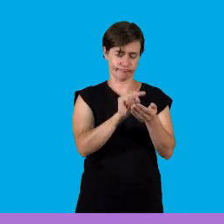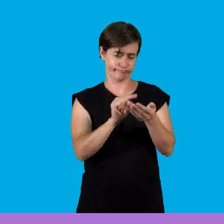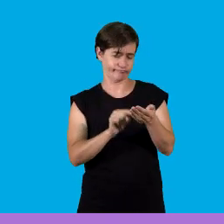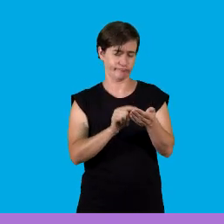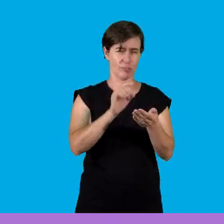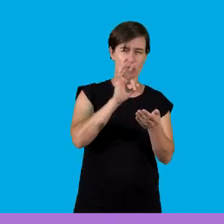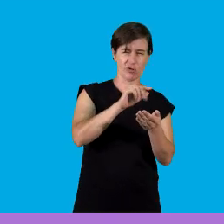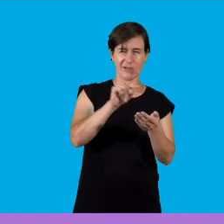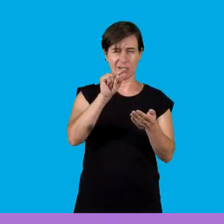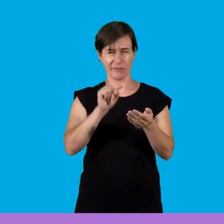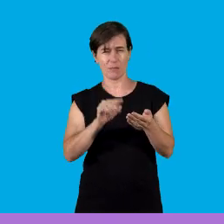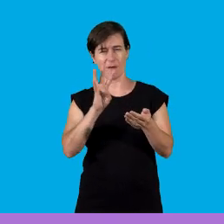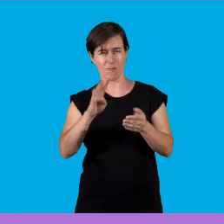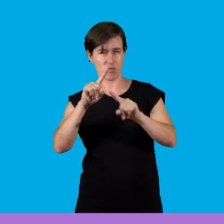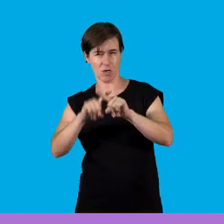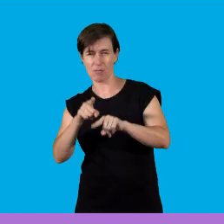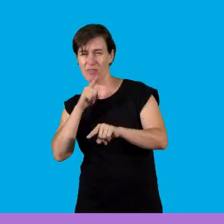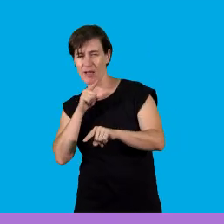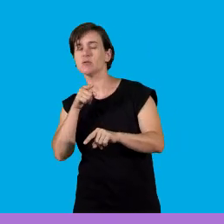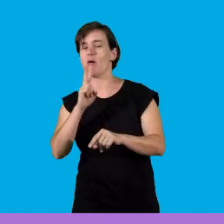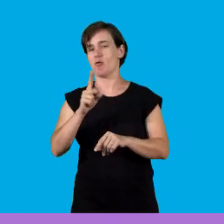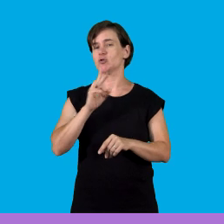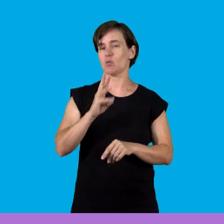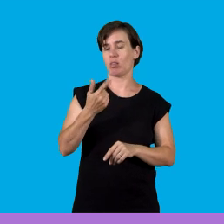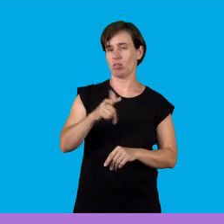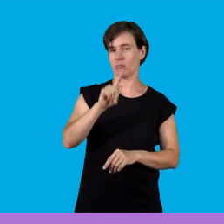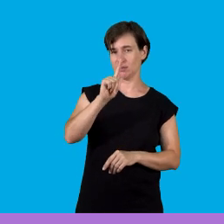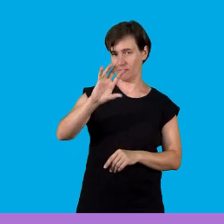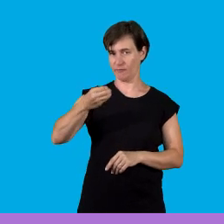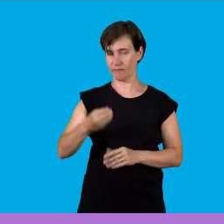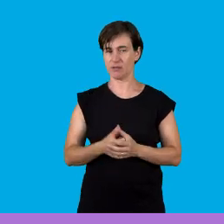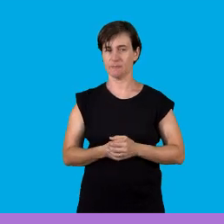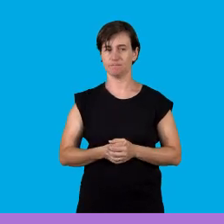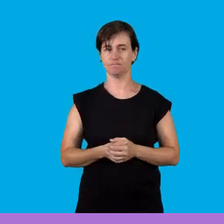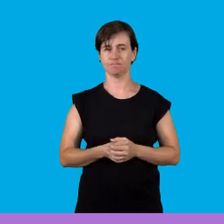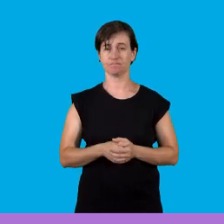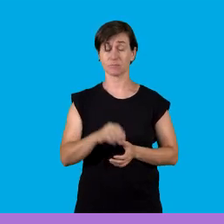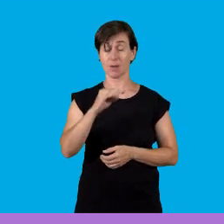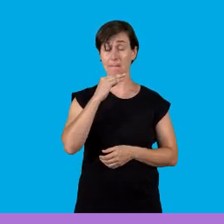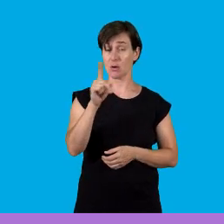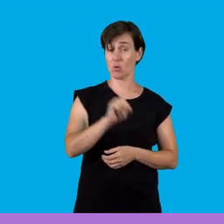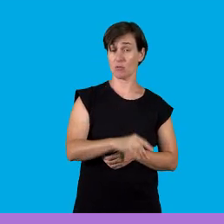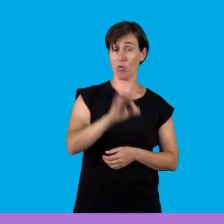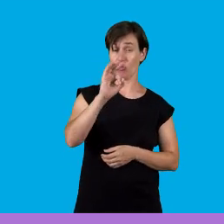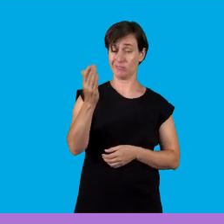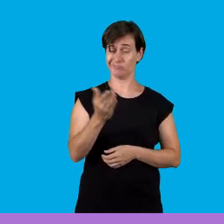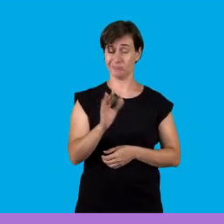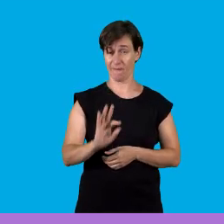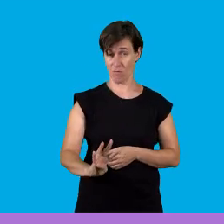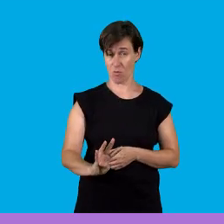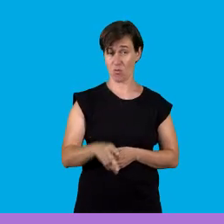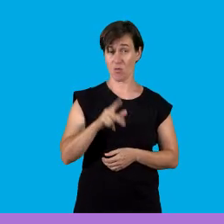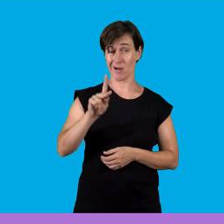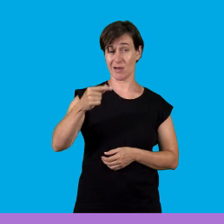divided by 4, multiply by 1,000, you should get to 750. So therefore, 3/4 kilogram